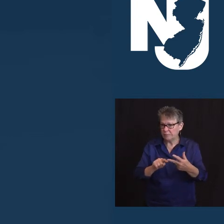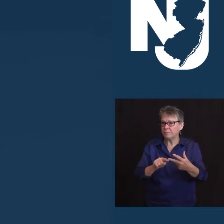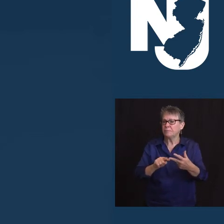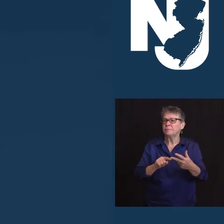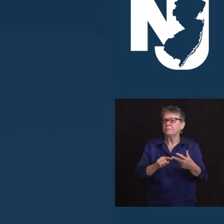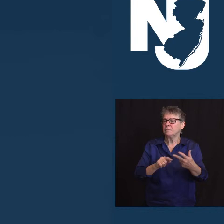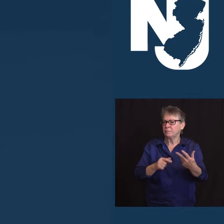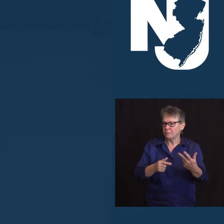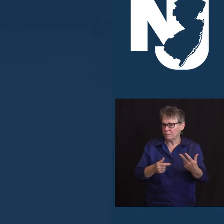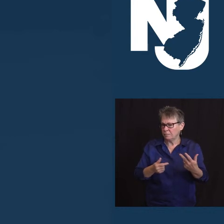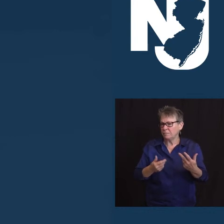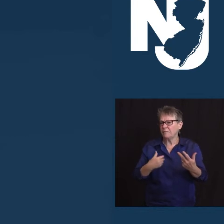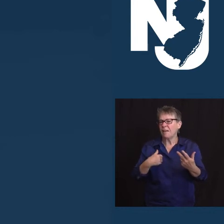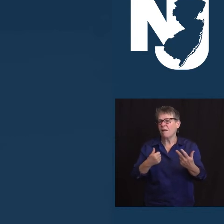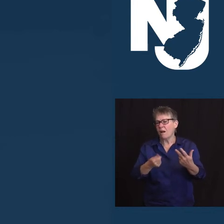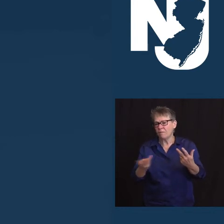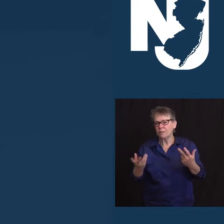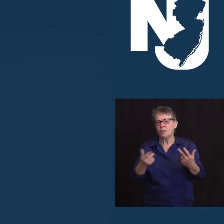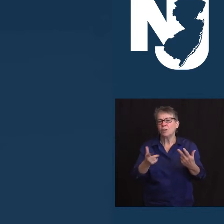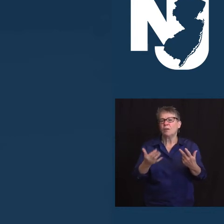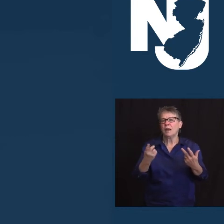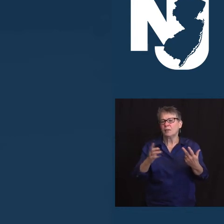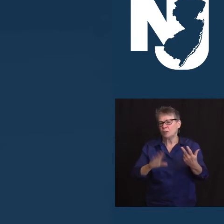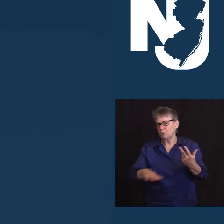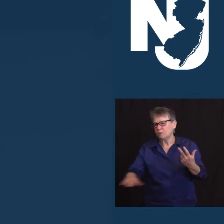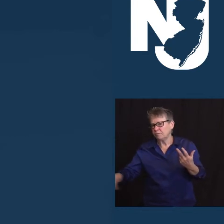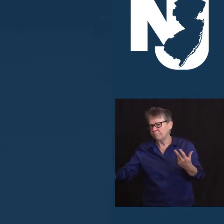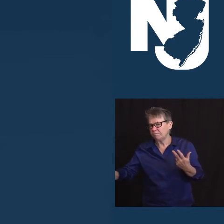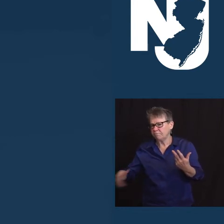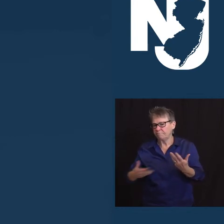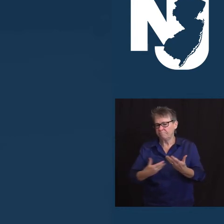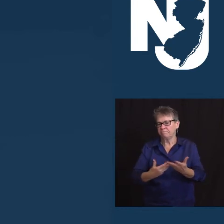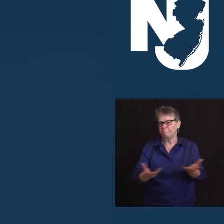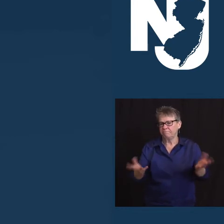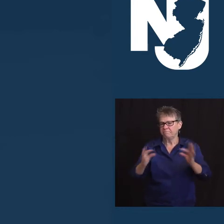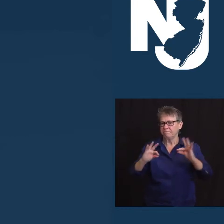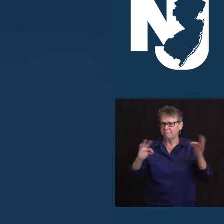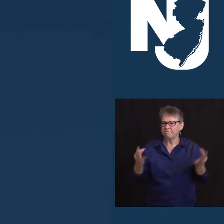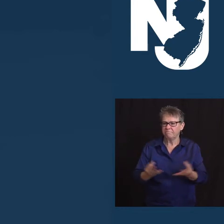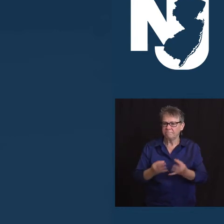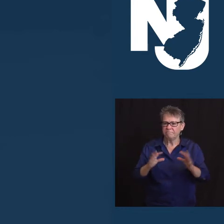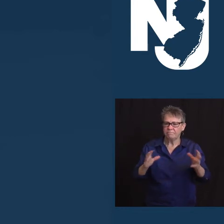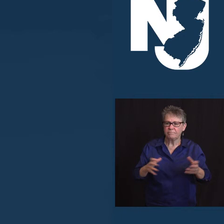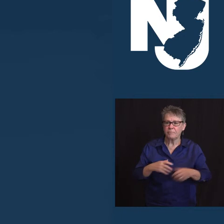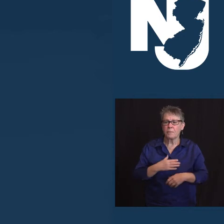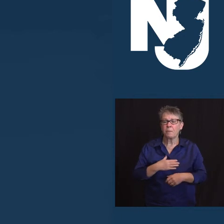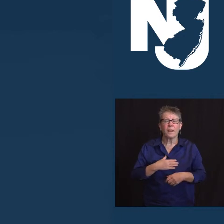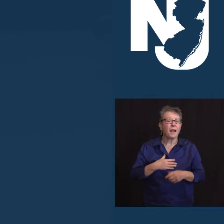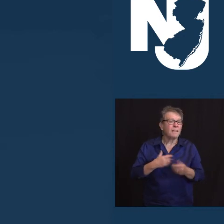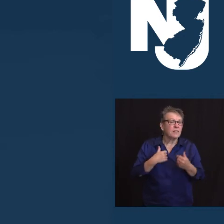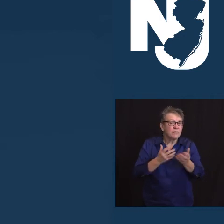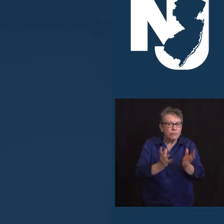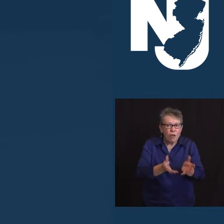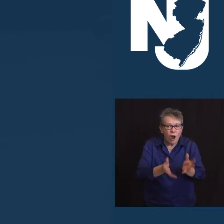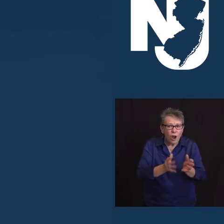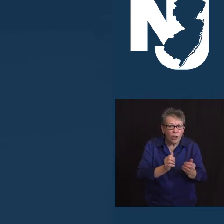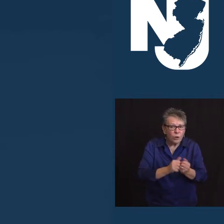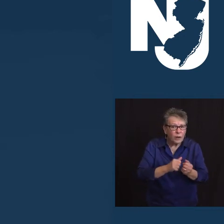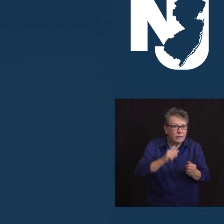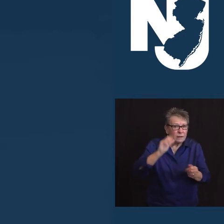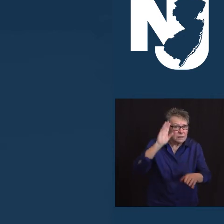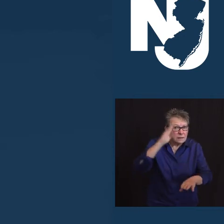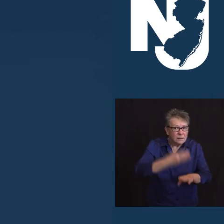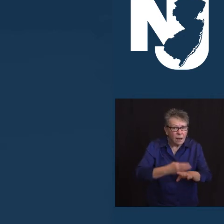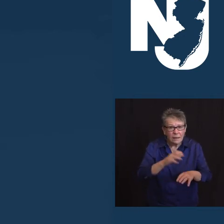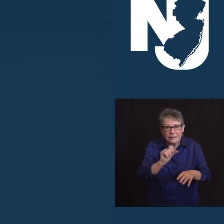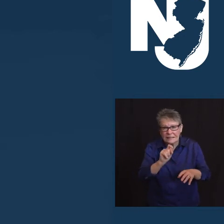leaves behind. He also leaves behind his brother, Jerry. I spoke to Bill's son, Steve, who is no stranger. And as